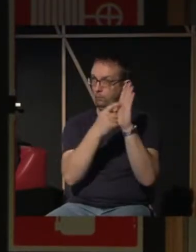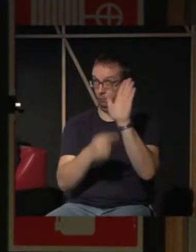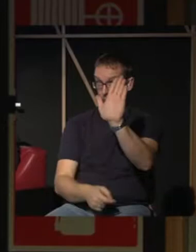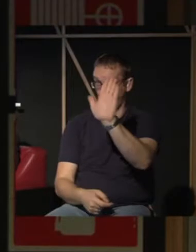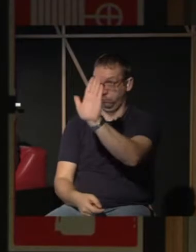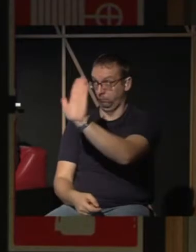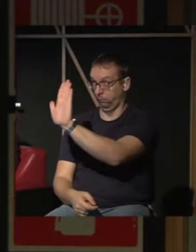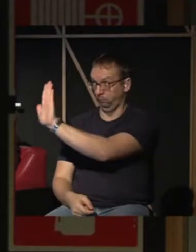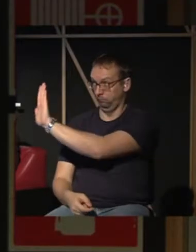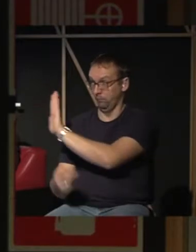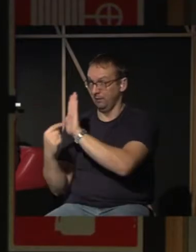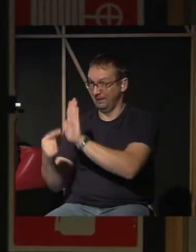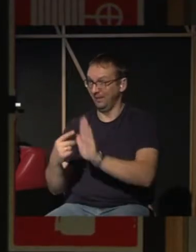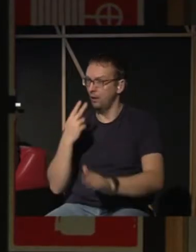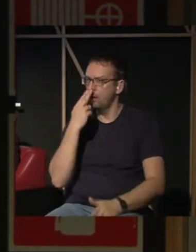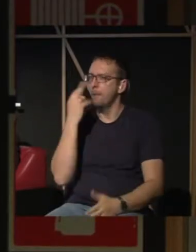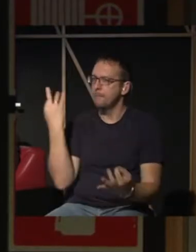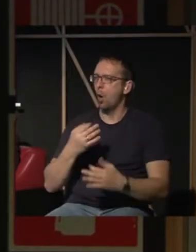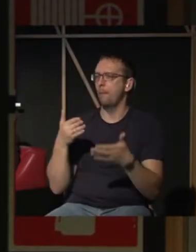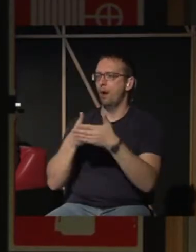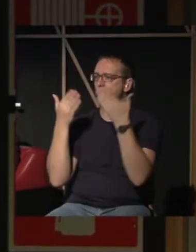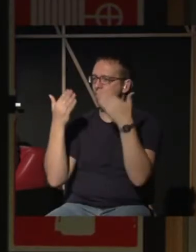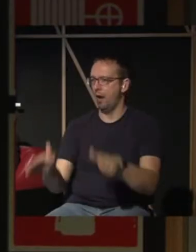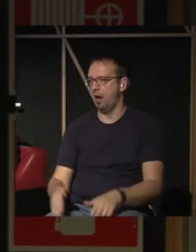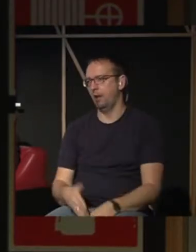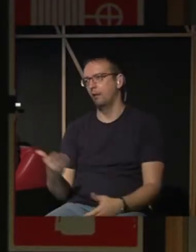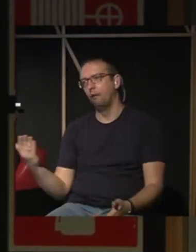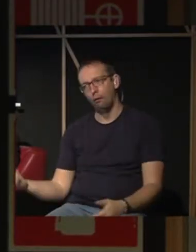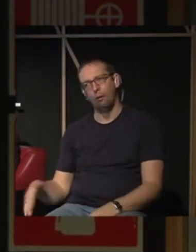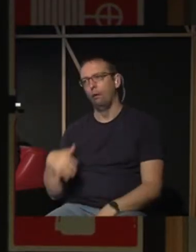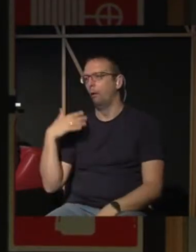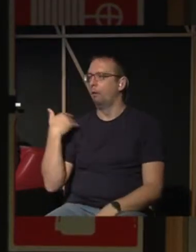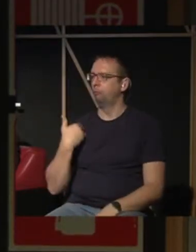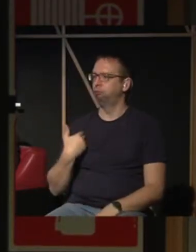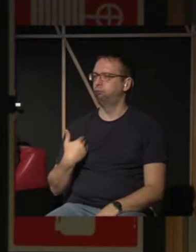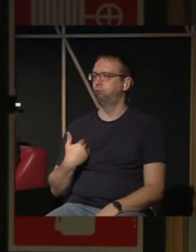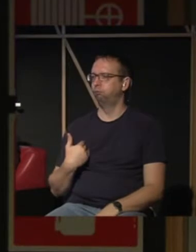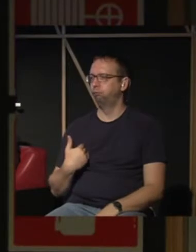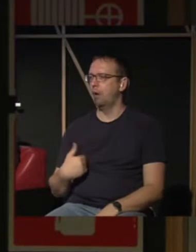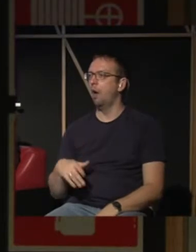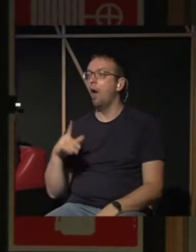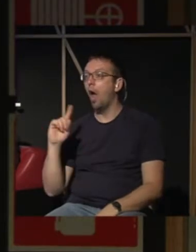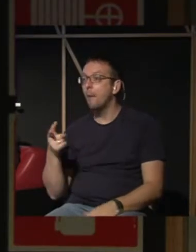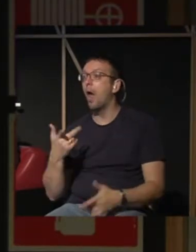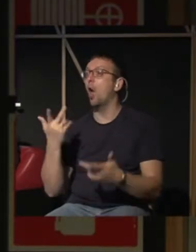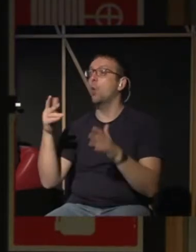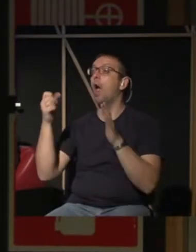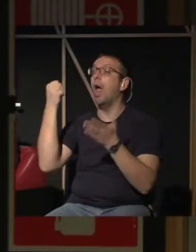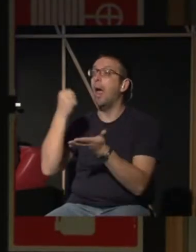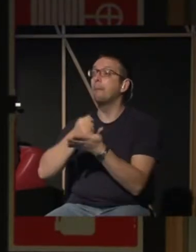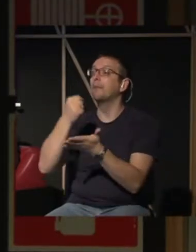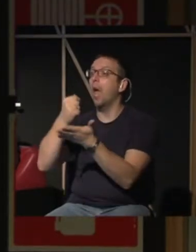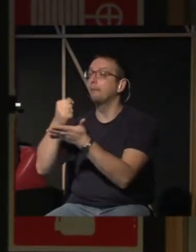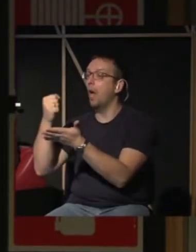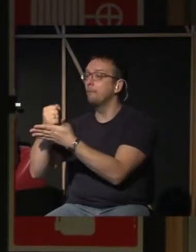with the stadium authorities and the Russians on the ground. And as I have said as well, CAFE has been